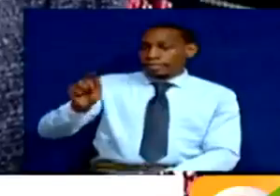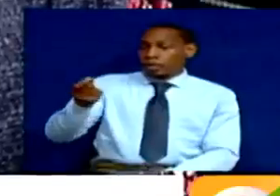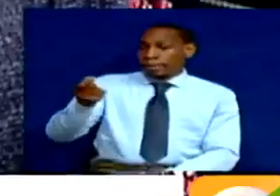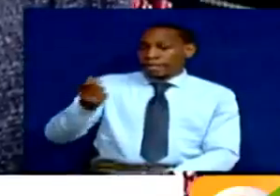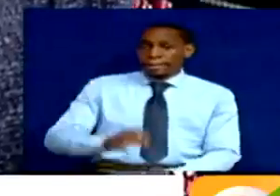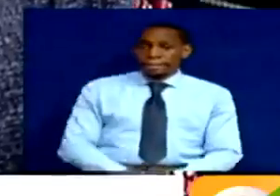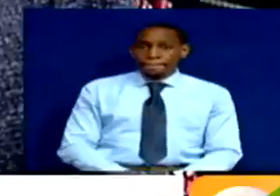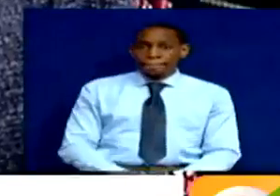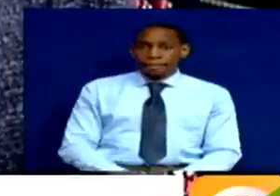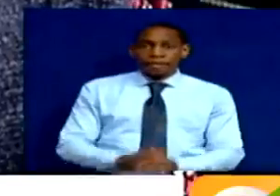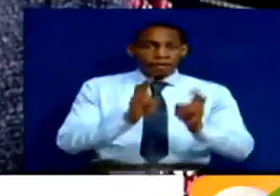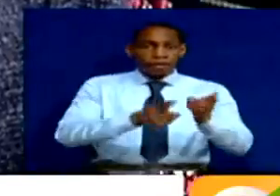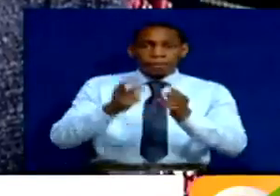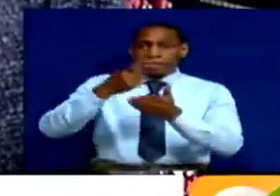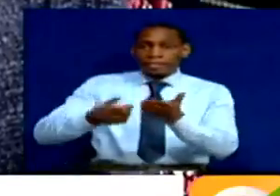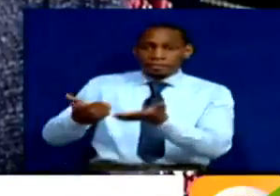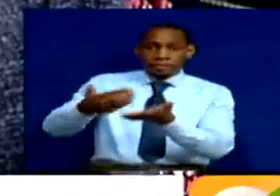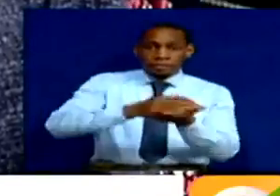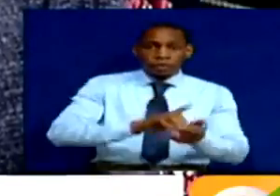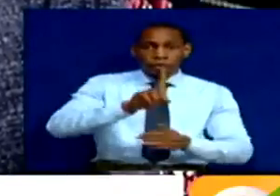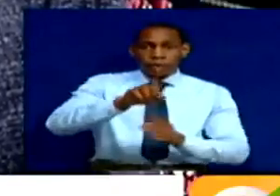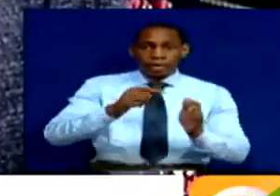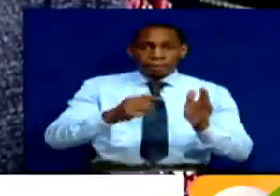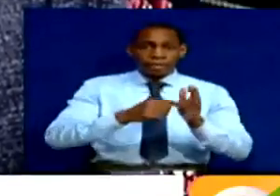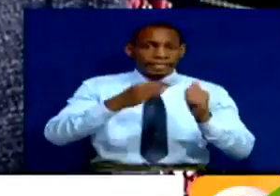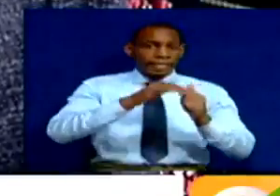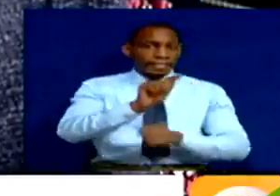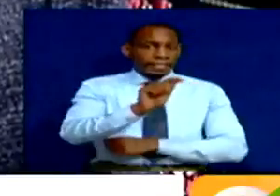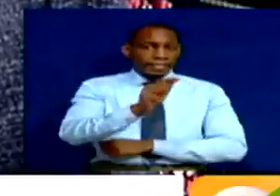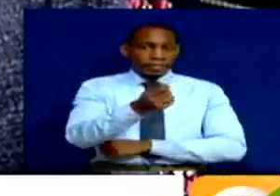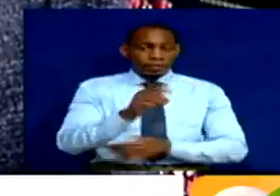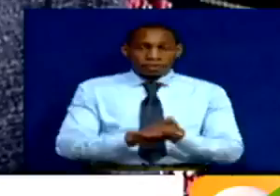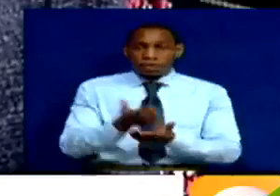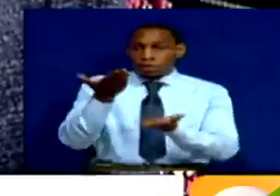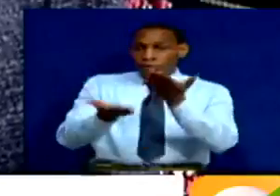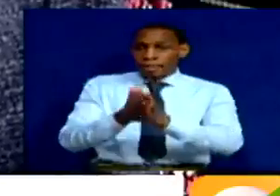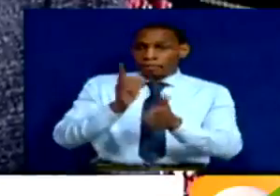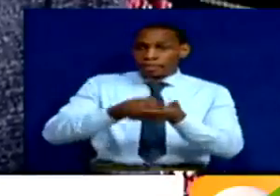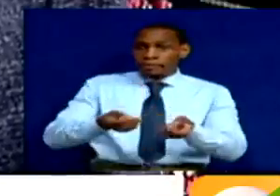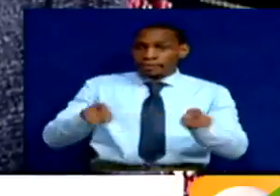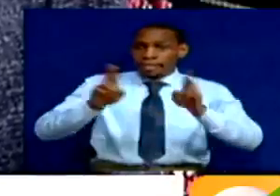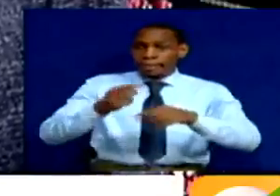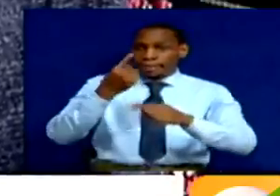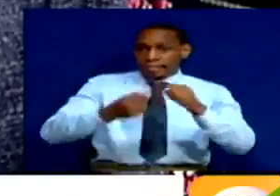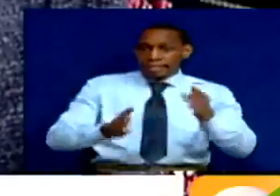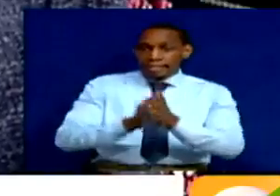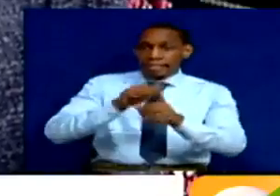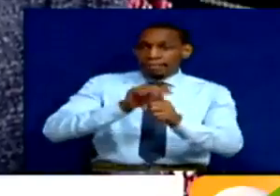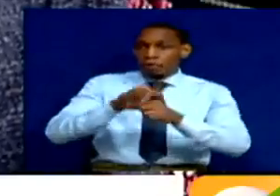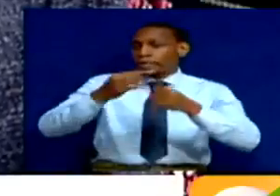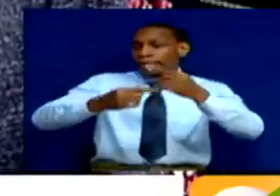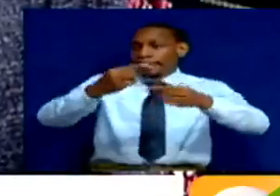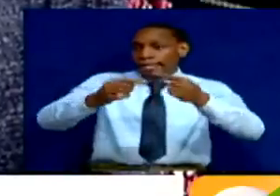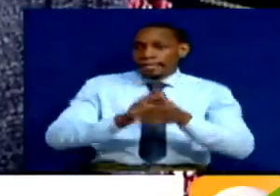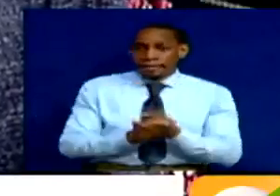2.03 trillion shillings, an ordinary revenue of about 1.8 trillion. Vis-a-vis what is happening this year in the midst of a pandemic